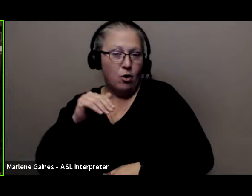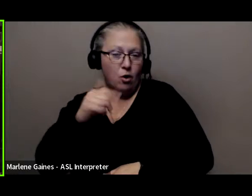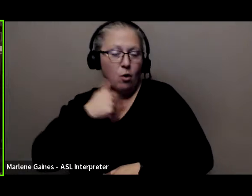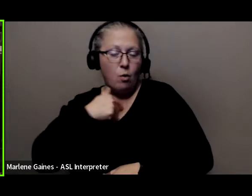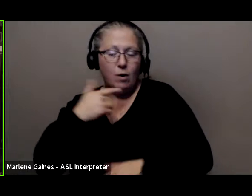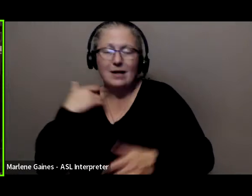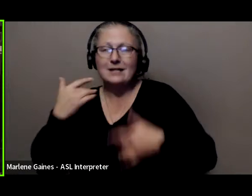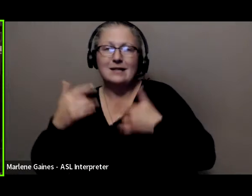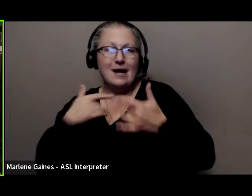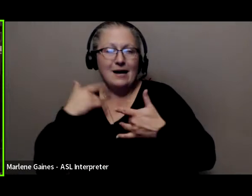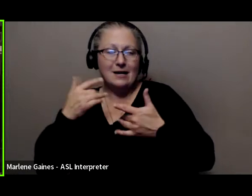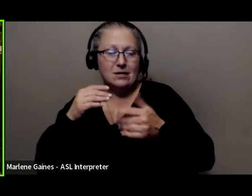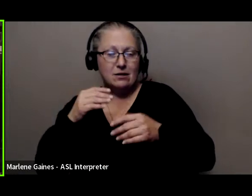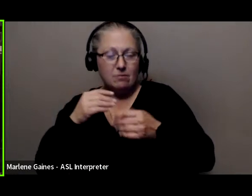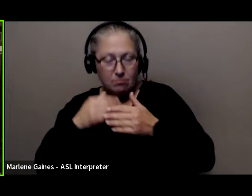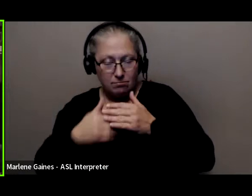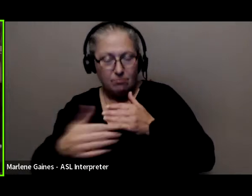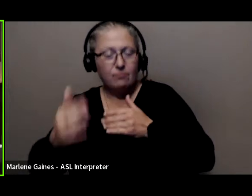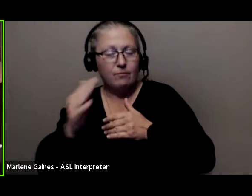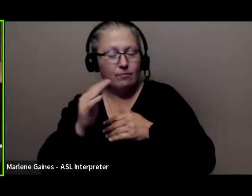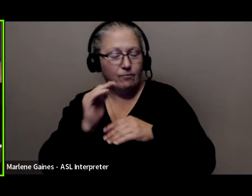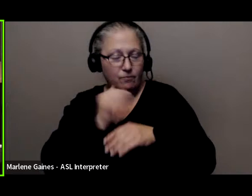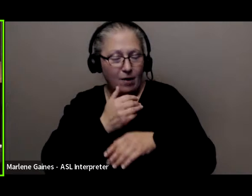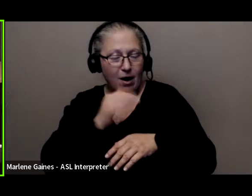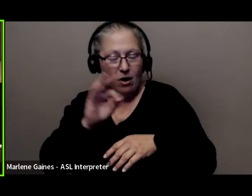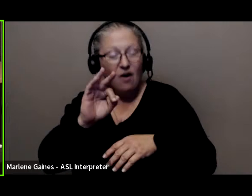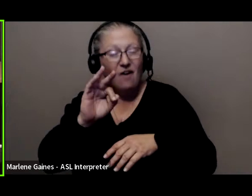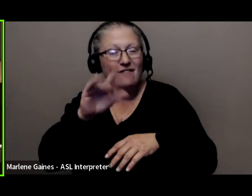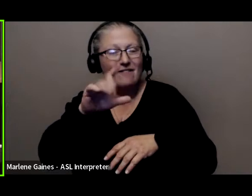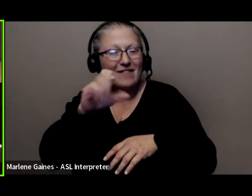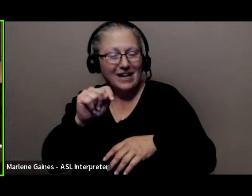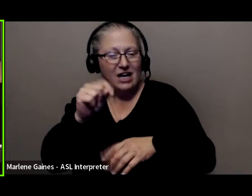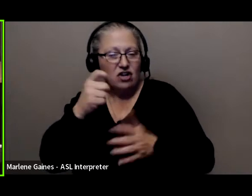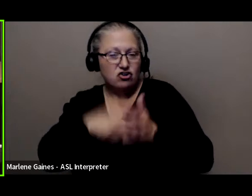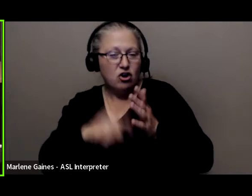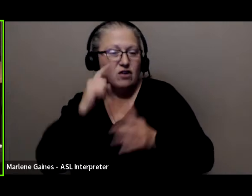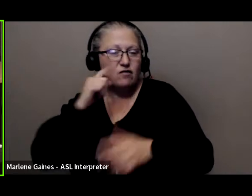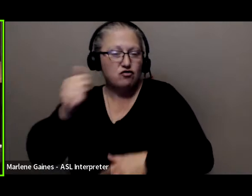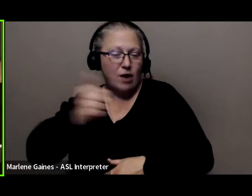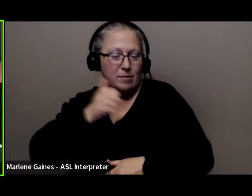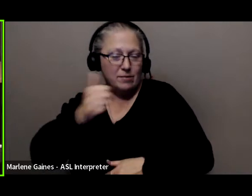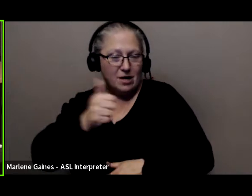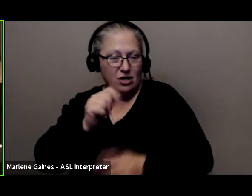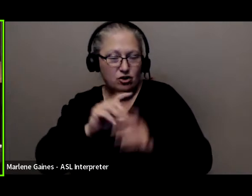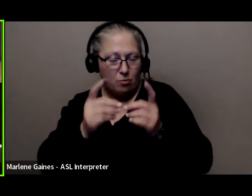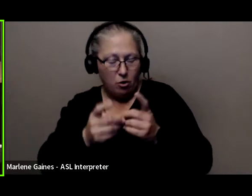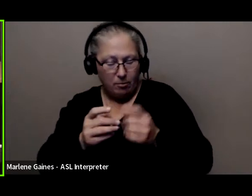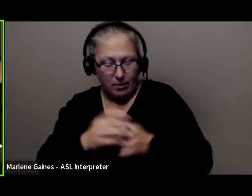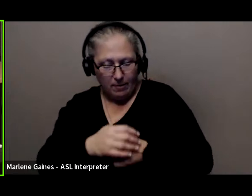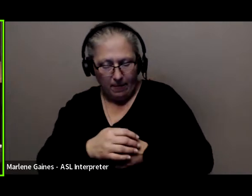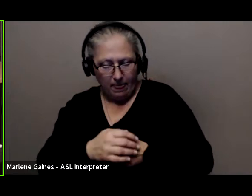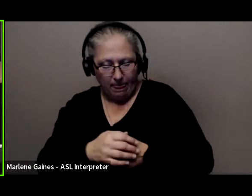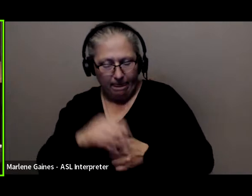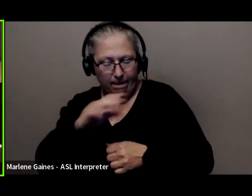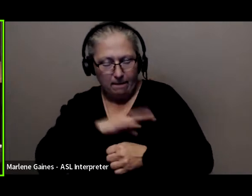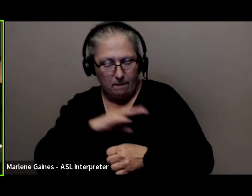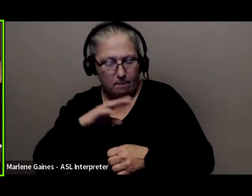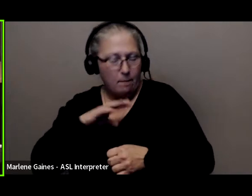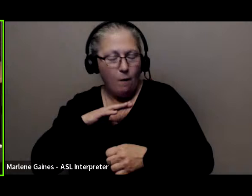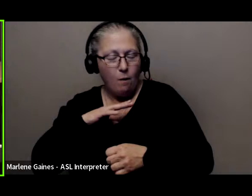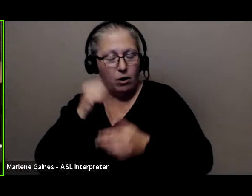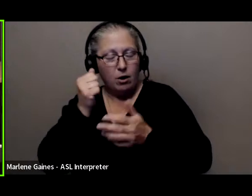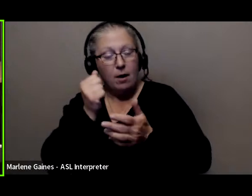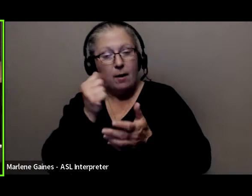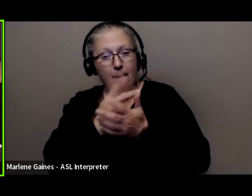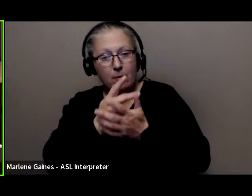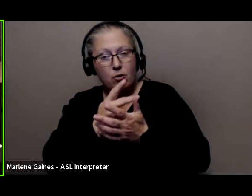very excited to move forward with our fleet charging for our transportation department. The board